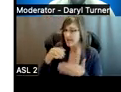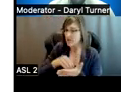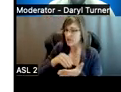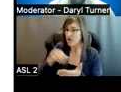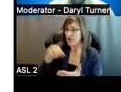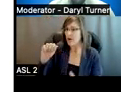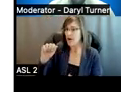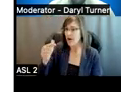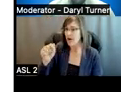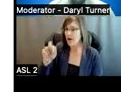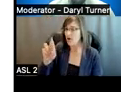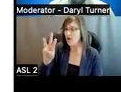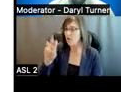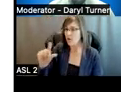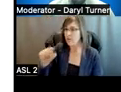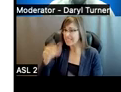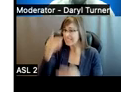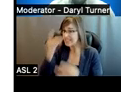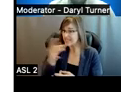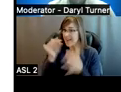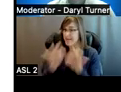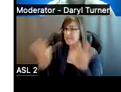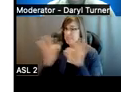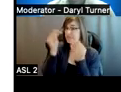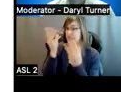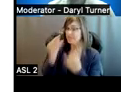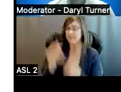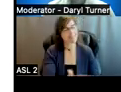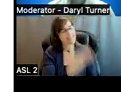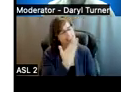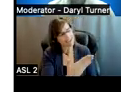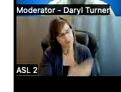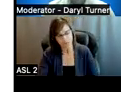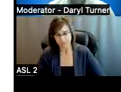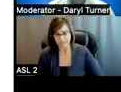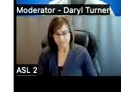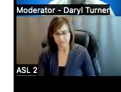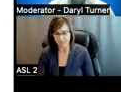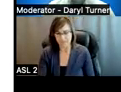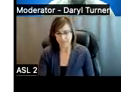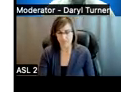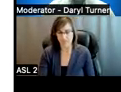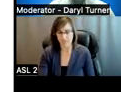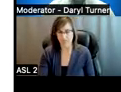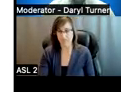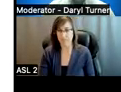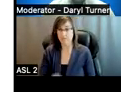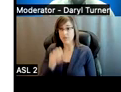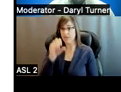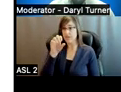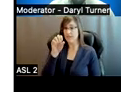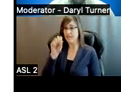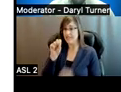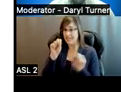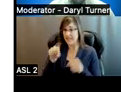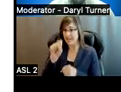presenting. This is interesting and important. Thank you. And here's another. Can SABV be considered